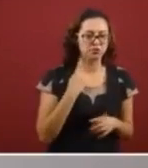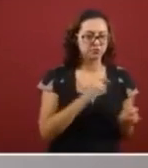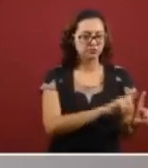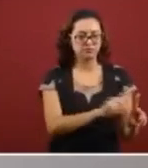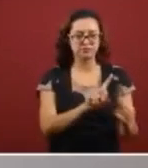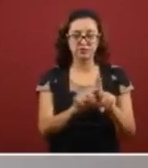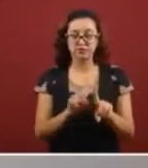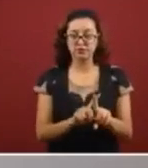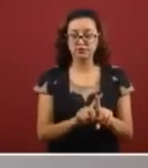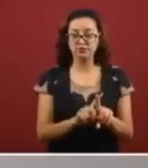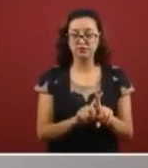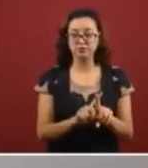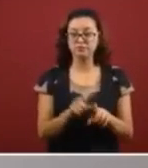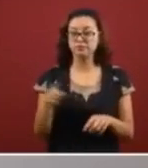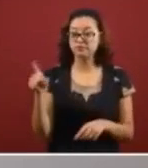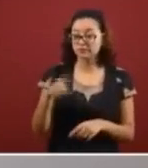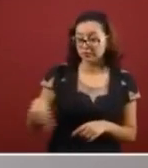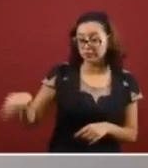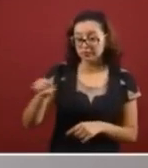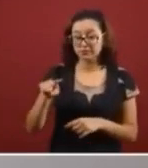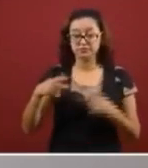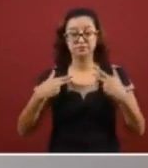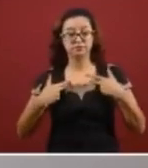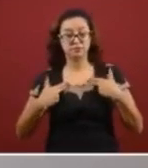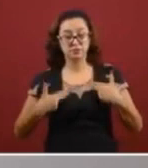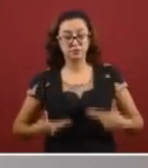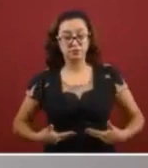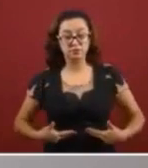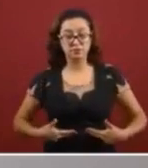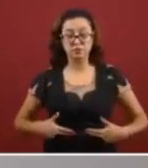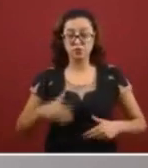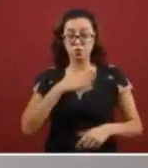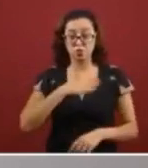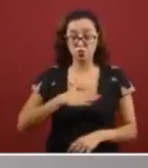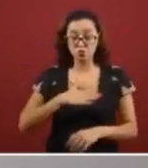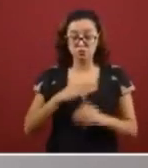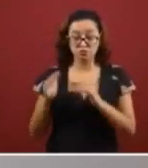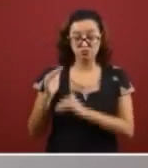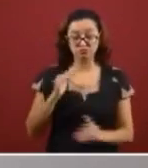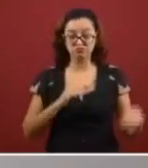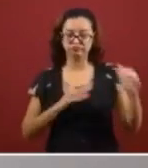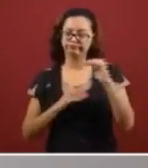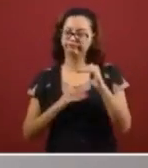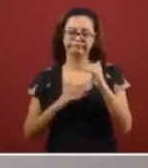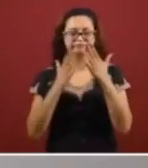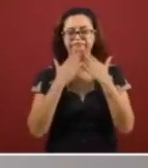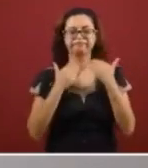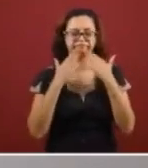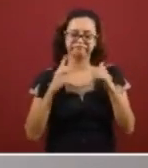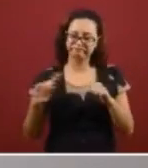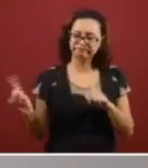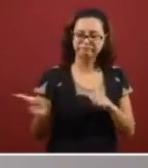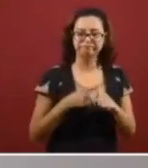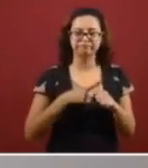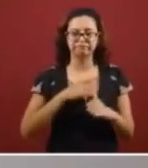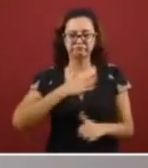it cannot be political that is above of justice in our